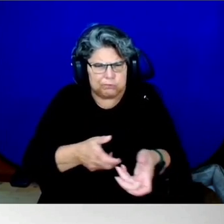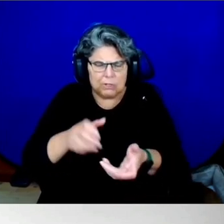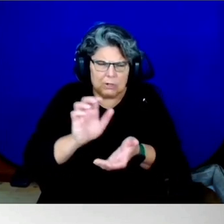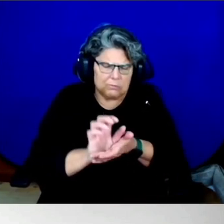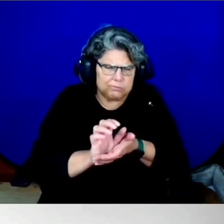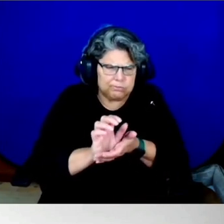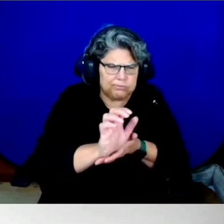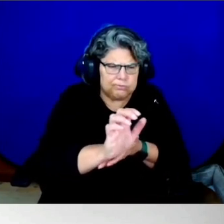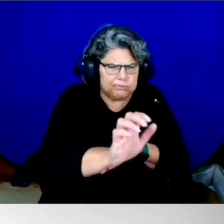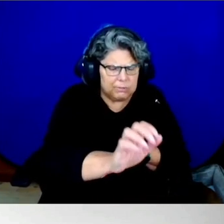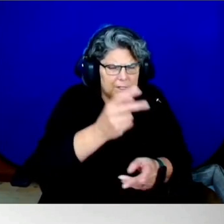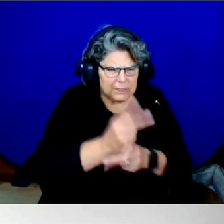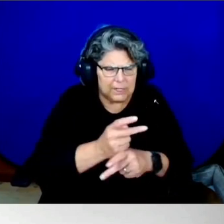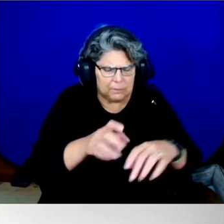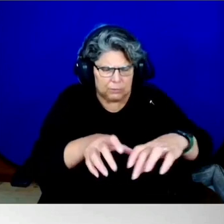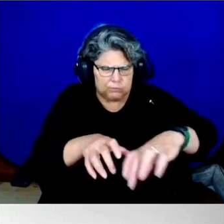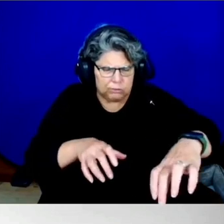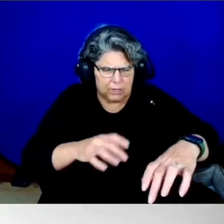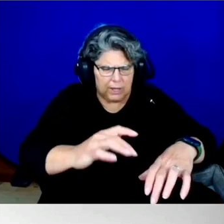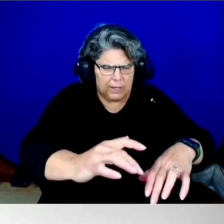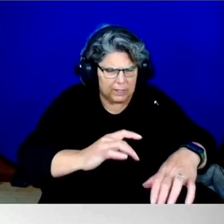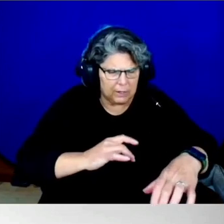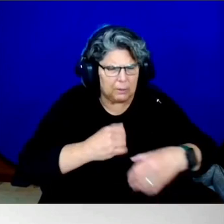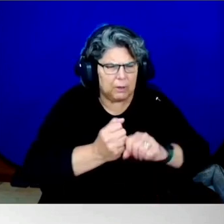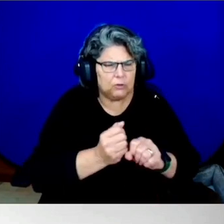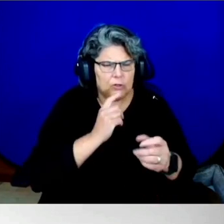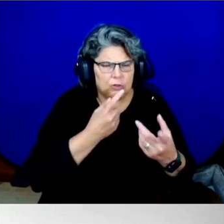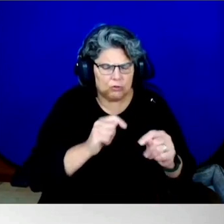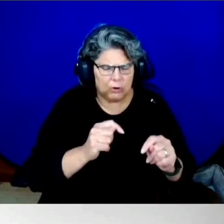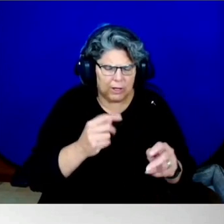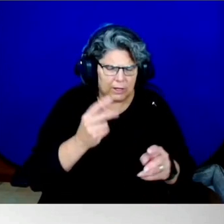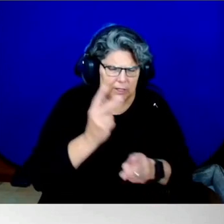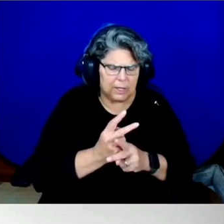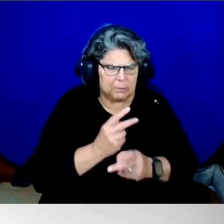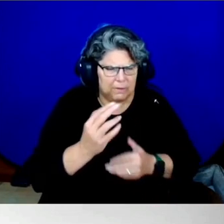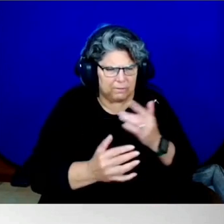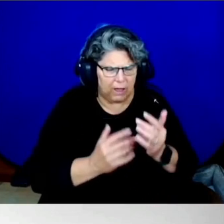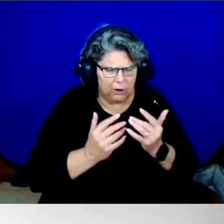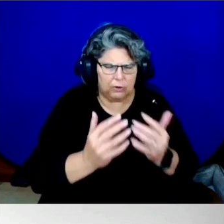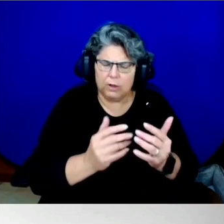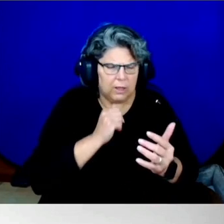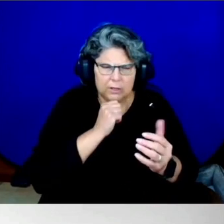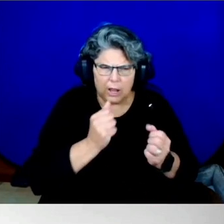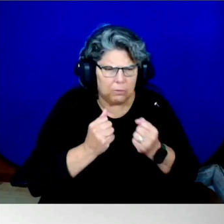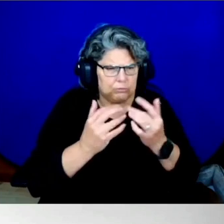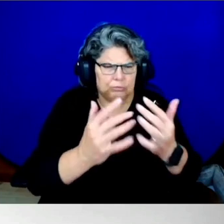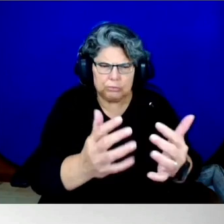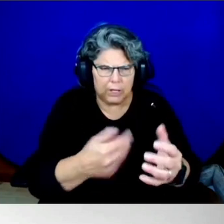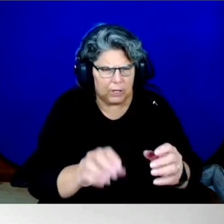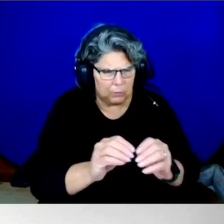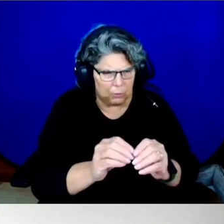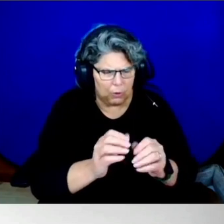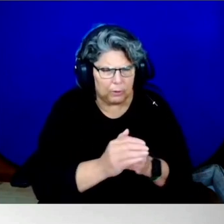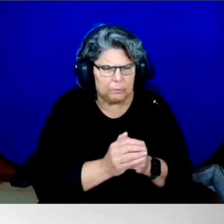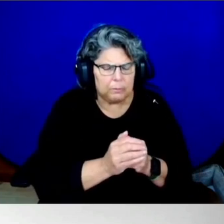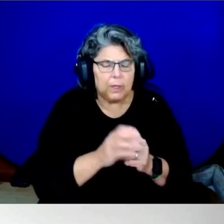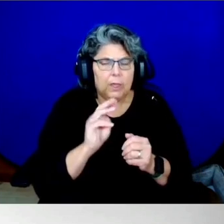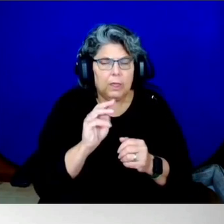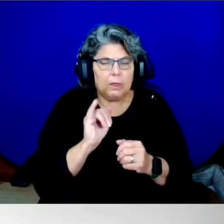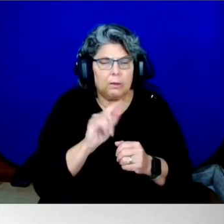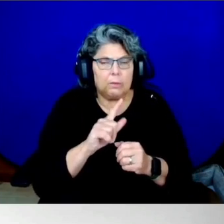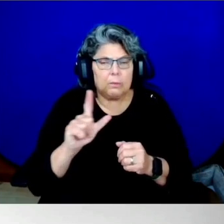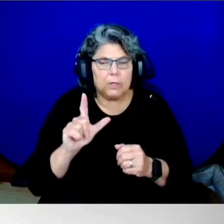there and really make a good point to try to get that forward progress stopped. Now, as we get down in here to the Mill Creek Canyon and Mill Creek